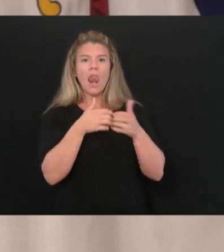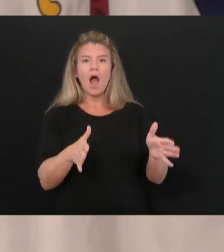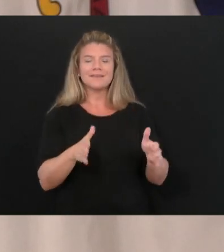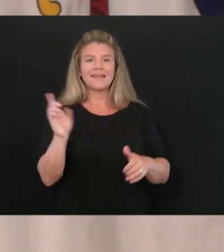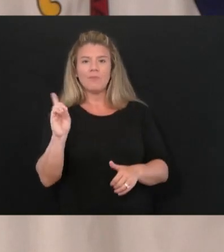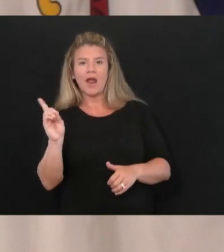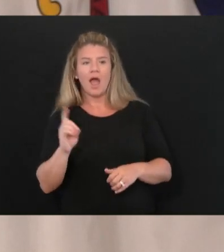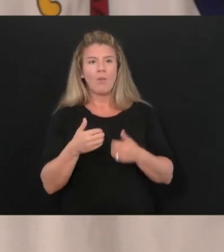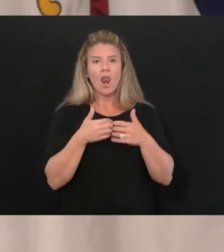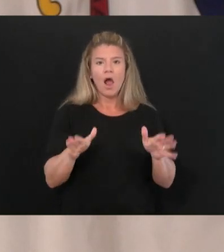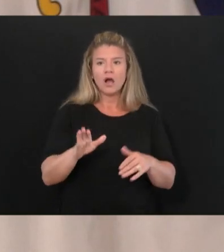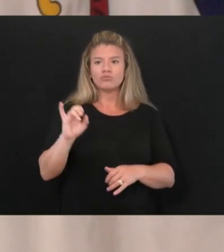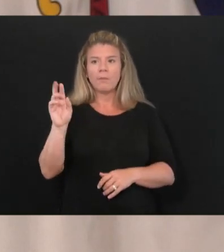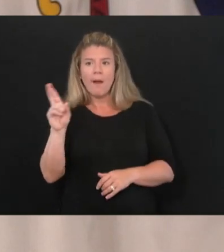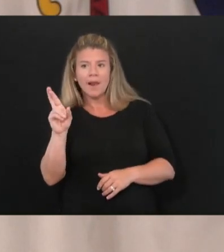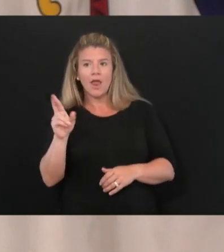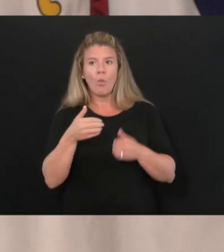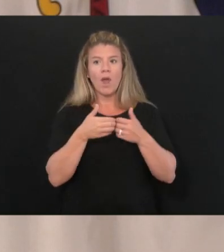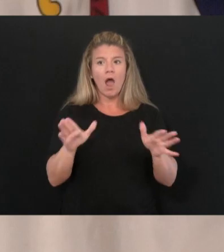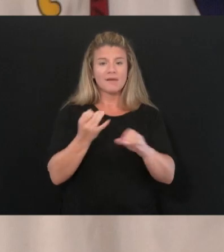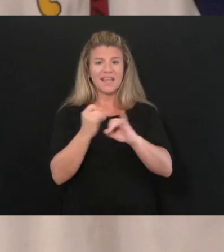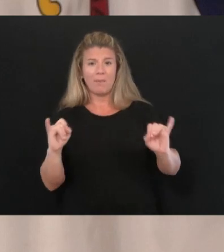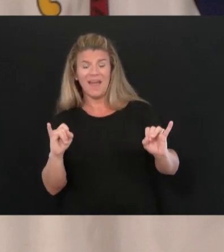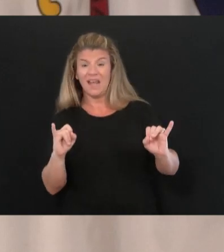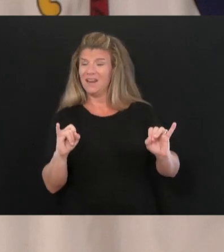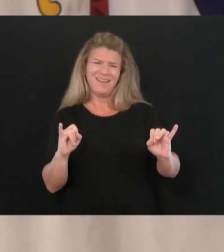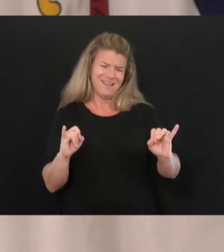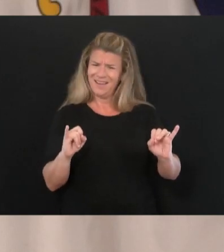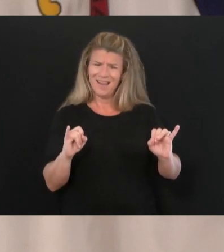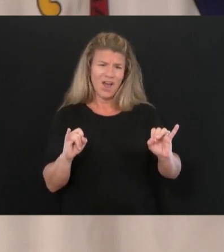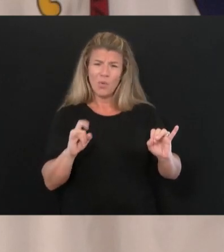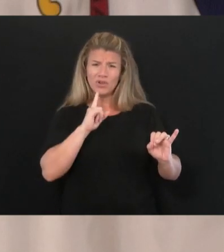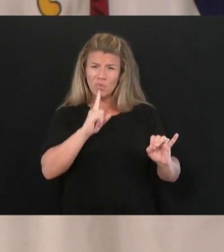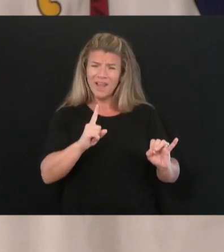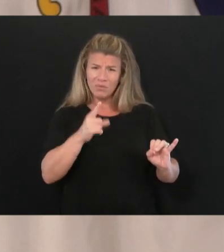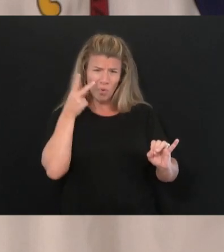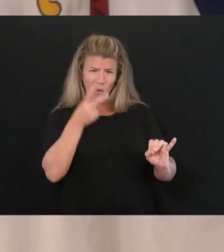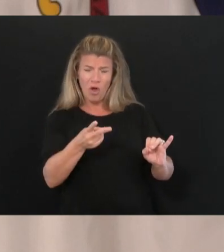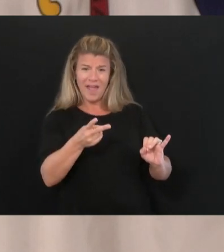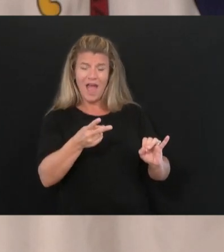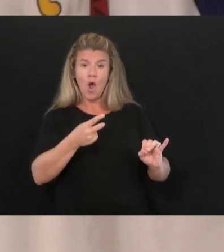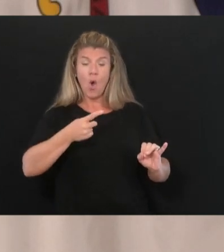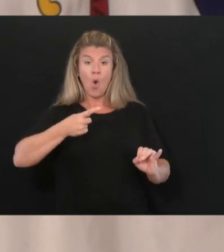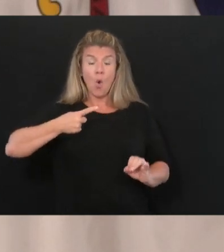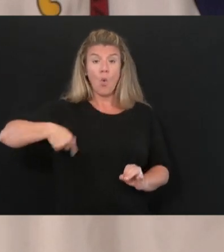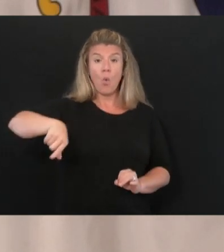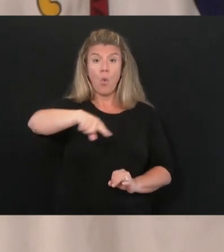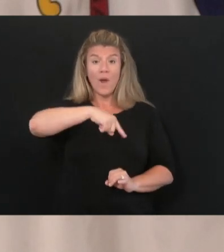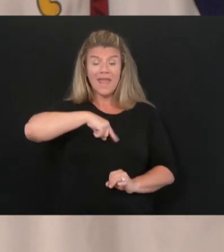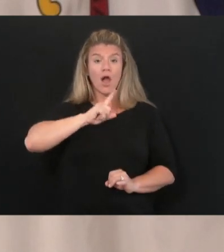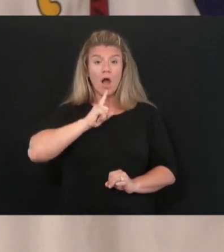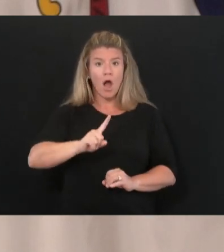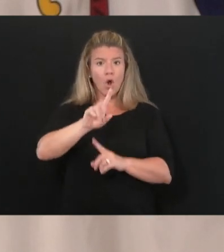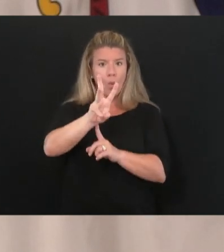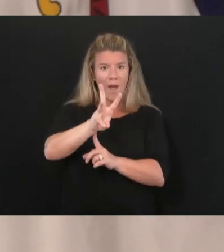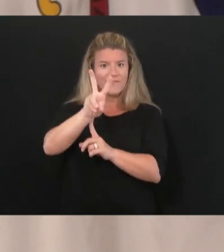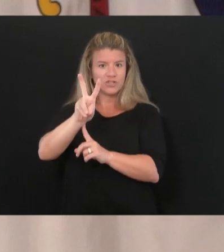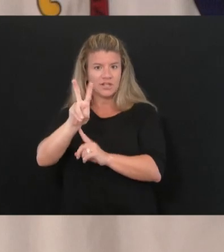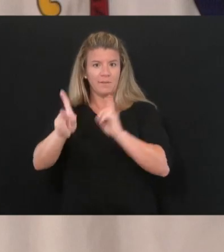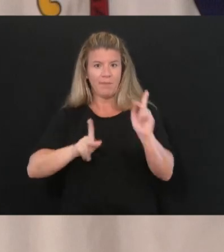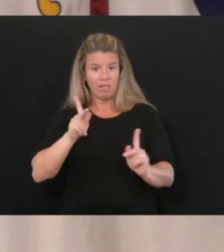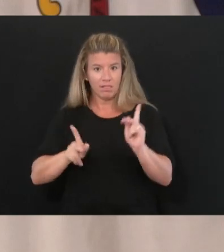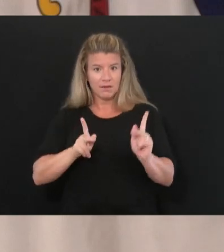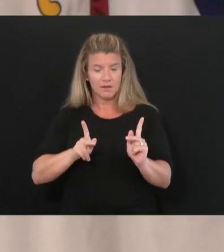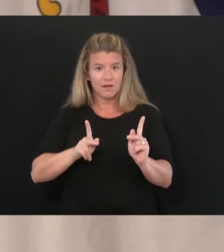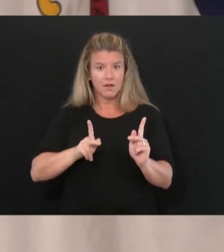We lost a good independent. When it really boils right down to it, we should be West Virginians. We should